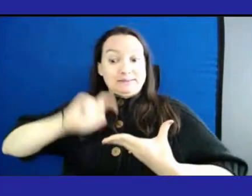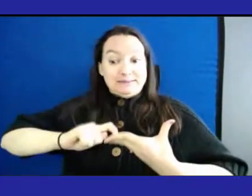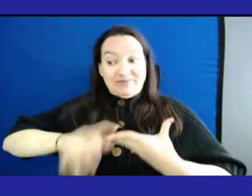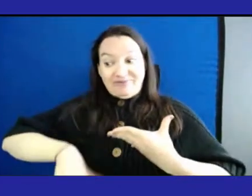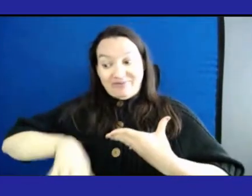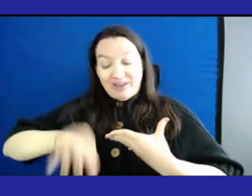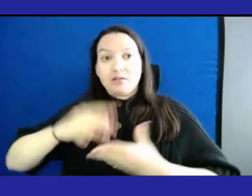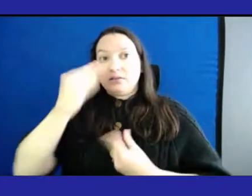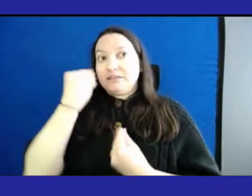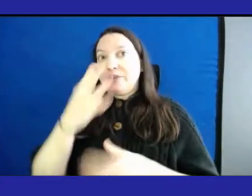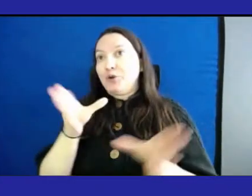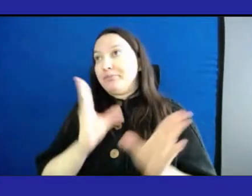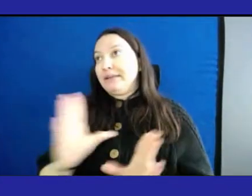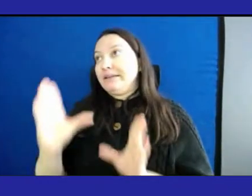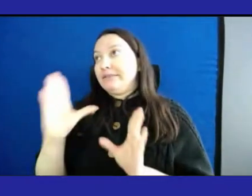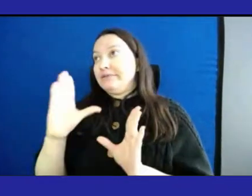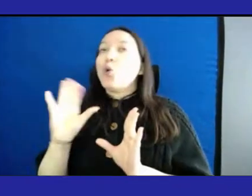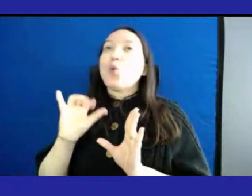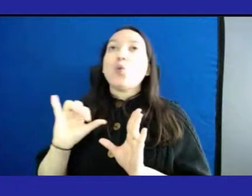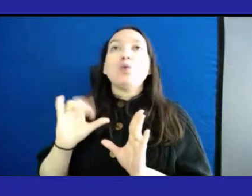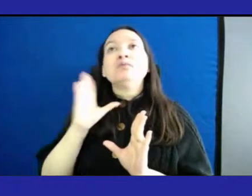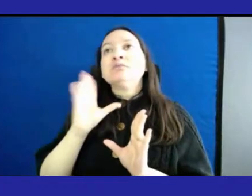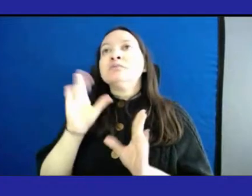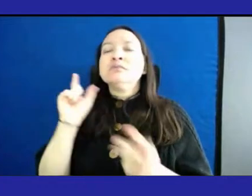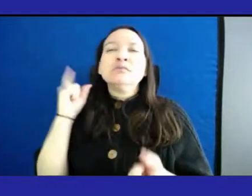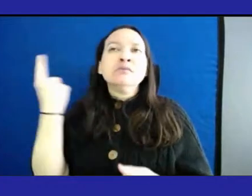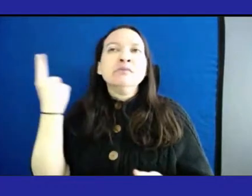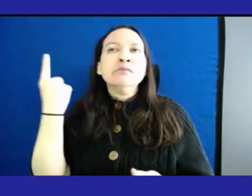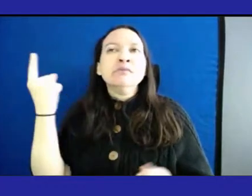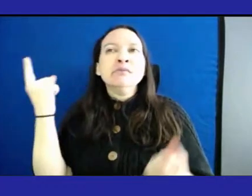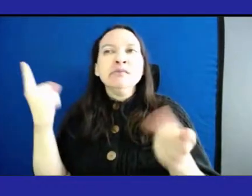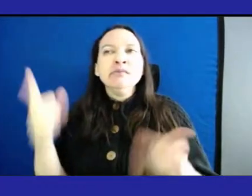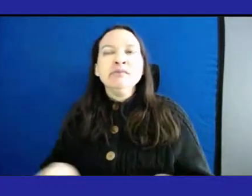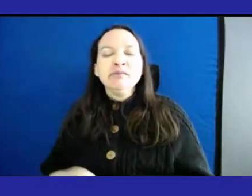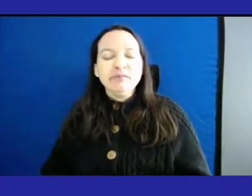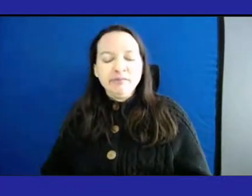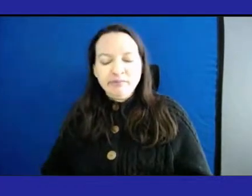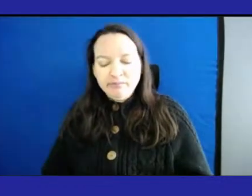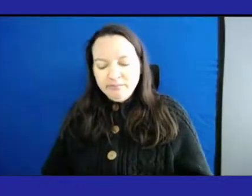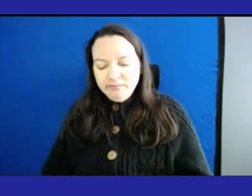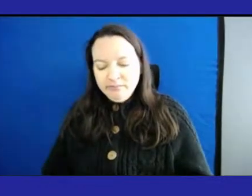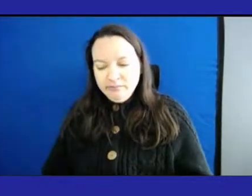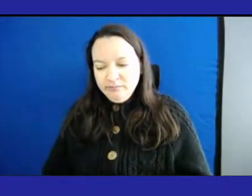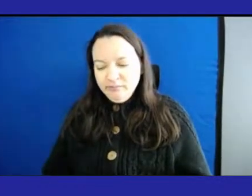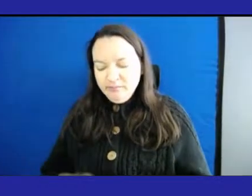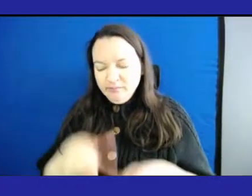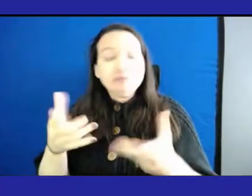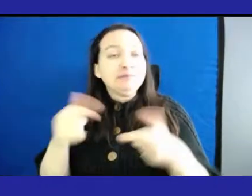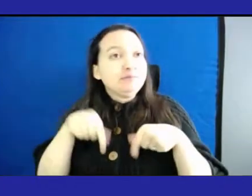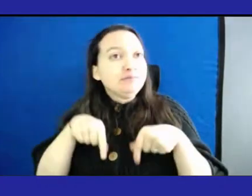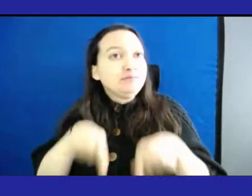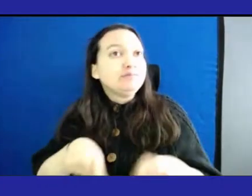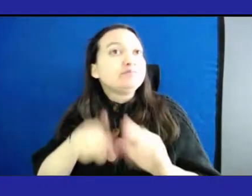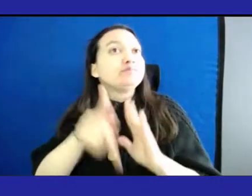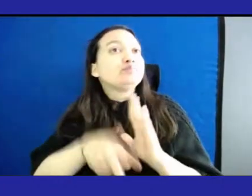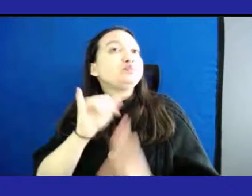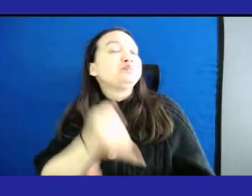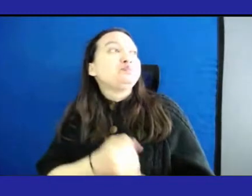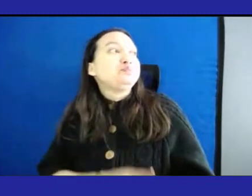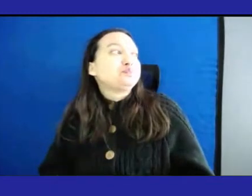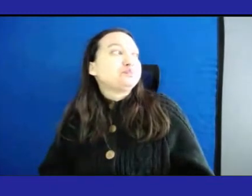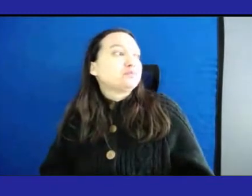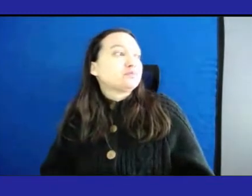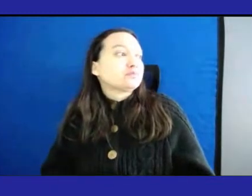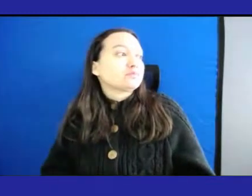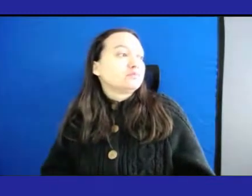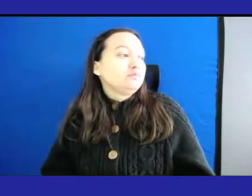you in the plans, we're gonna do something about it. Yeah. But, So you want it during the project, and then the